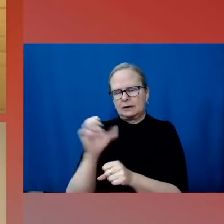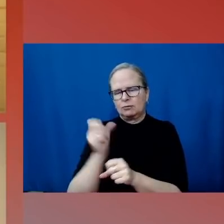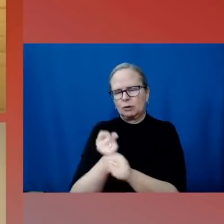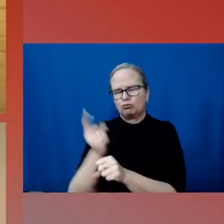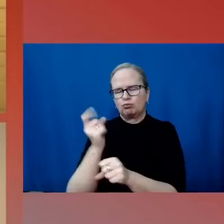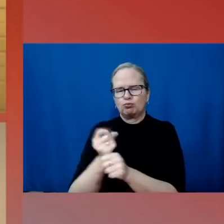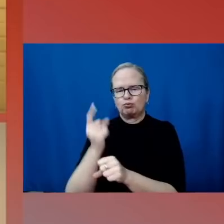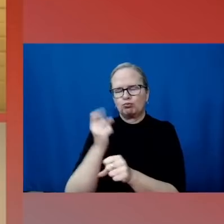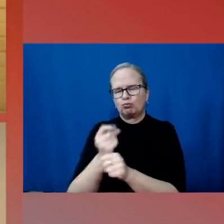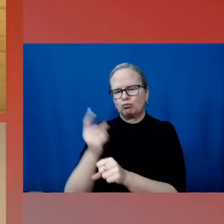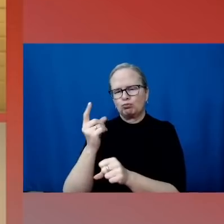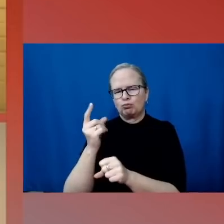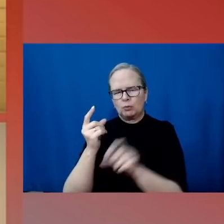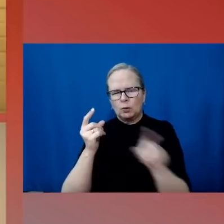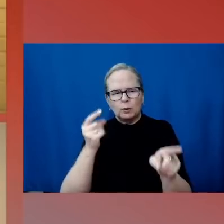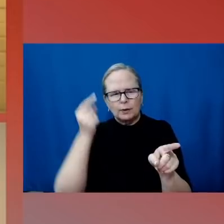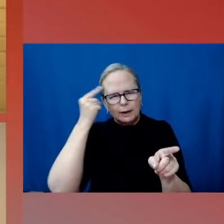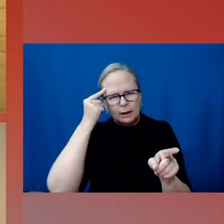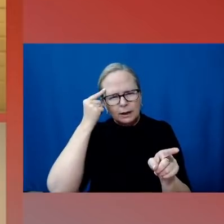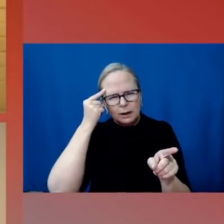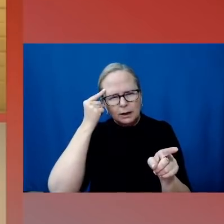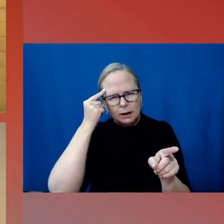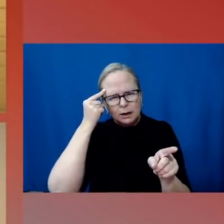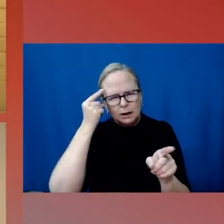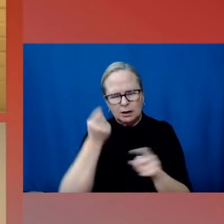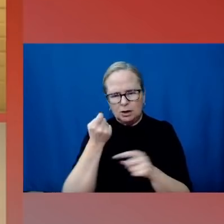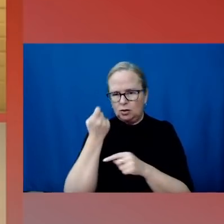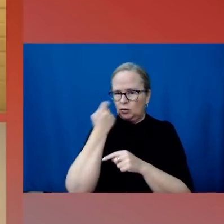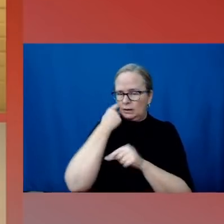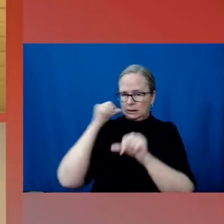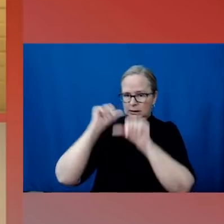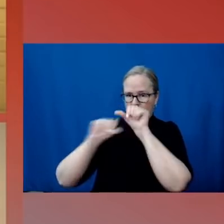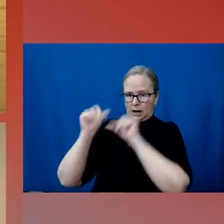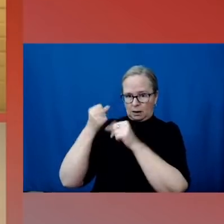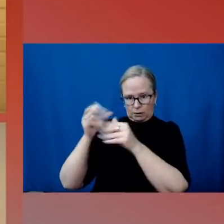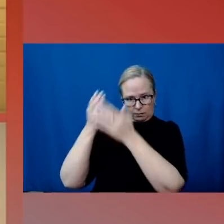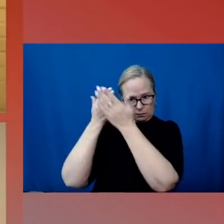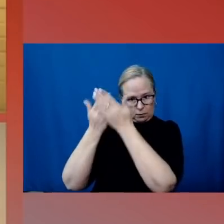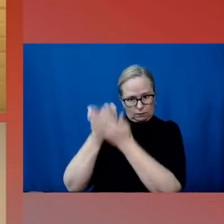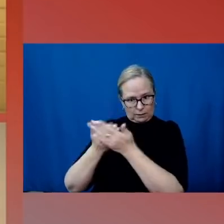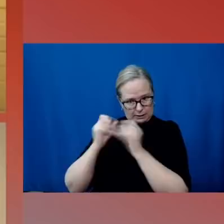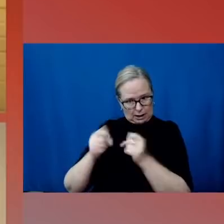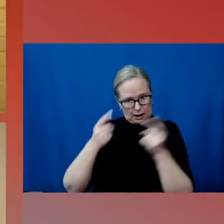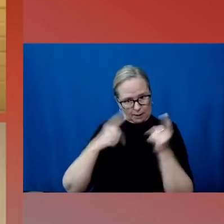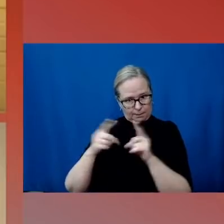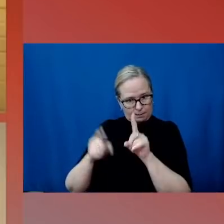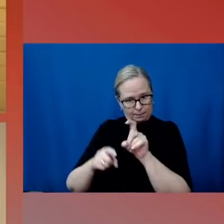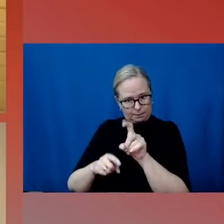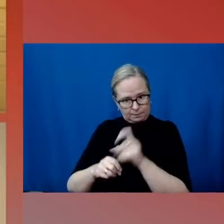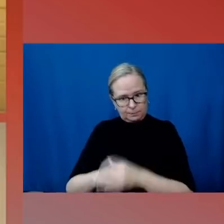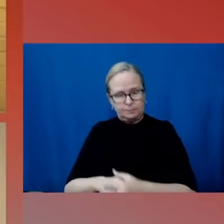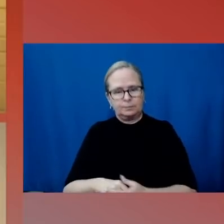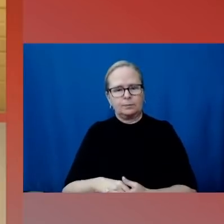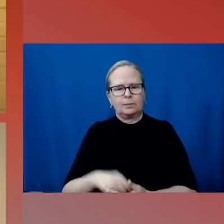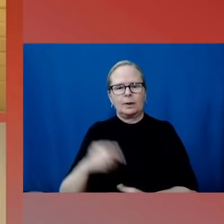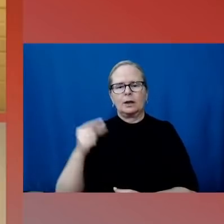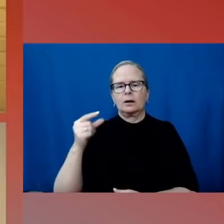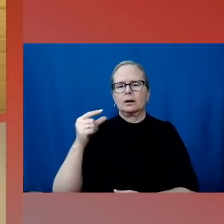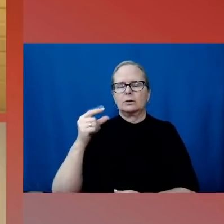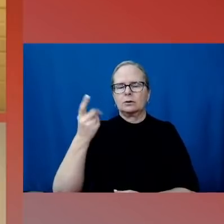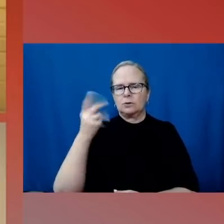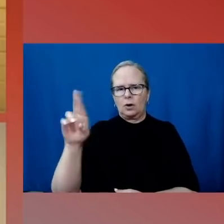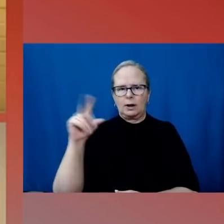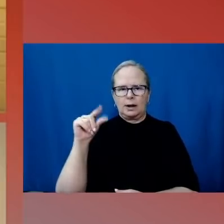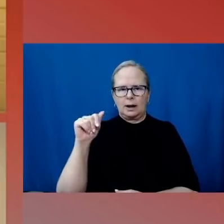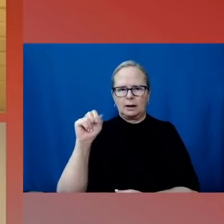maybe some recent science as far as whether or not that'll even happen with COVID. Yeah, so I will take this